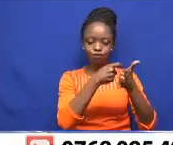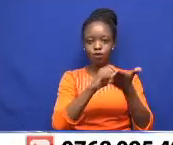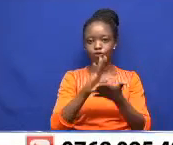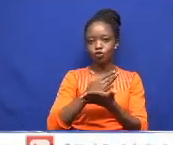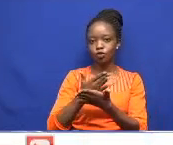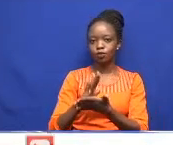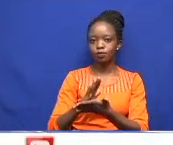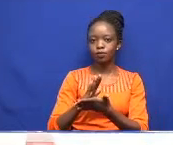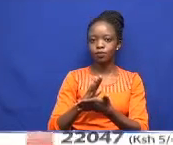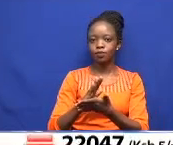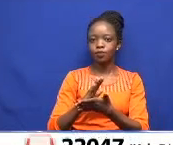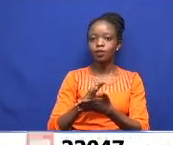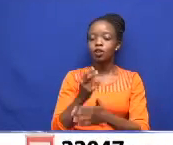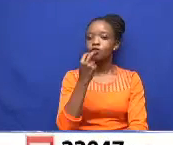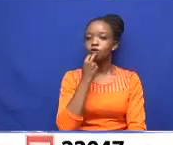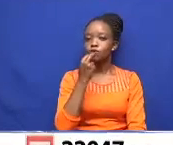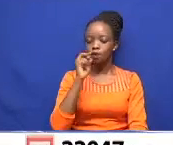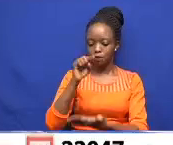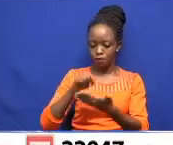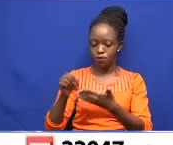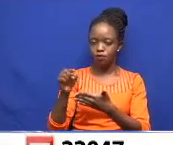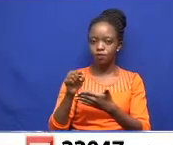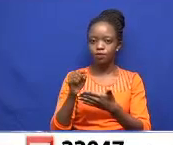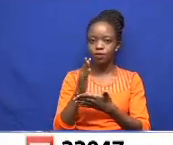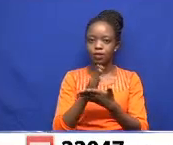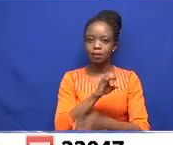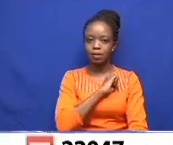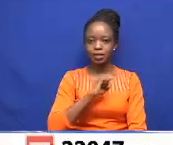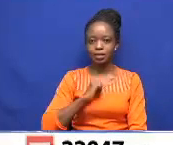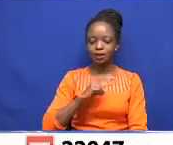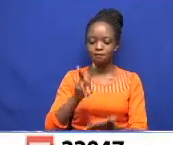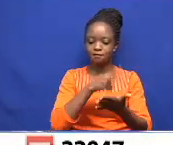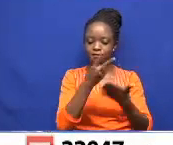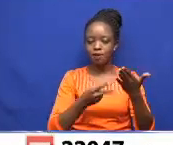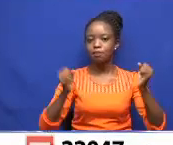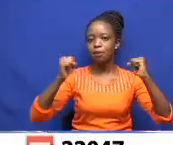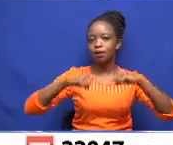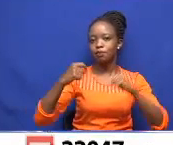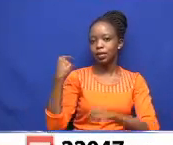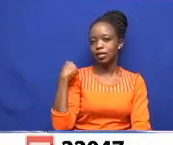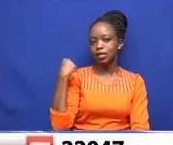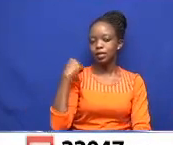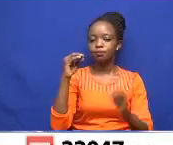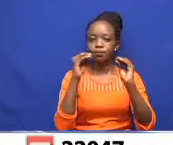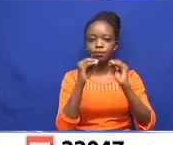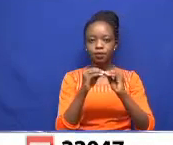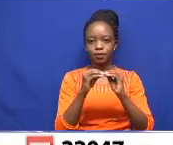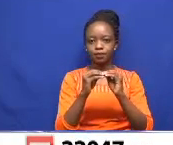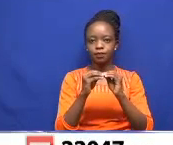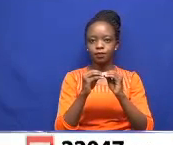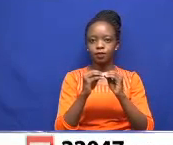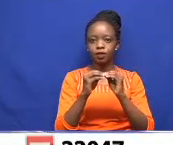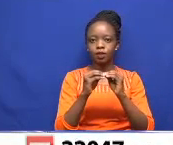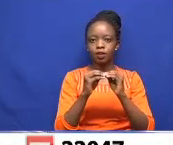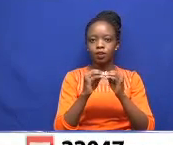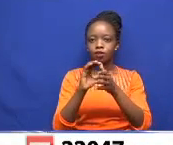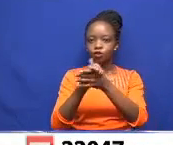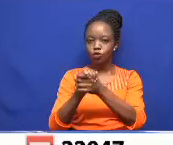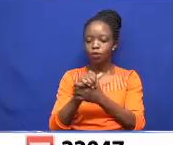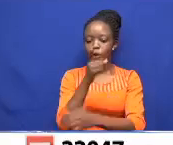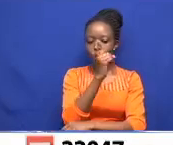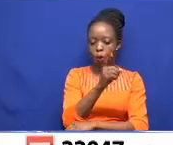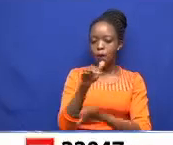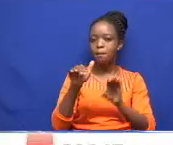formula passed come Tuesday after senators failed to agree on yesterday's sitting. Now, the Jubilee Party has already issued a warning to its